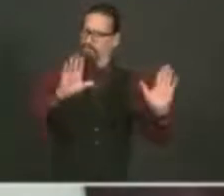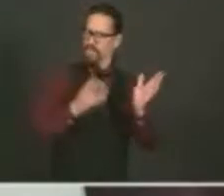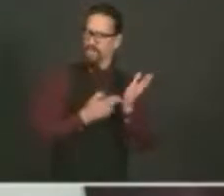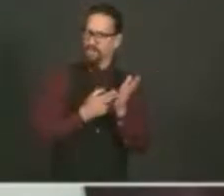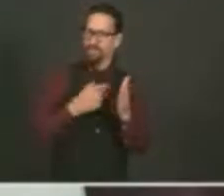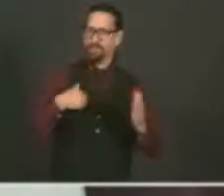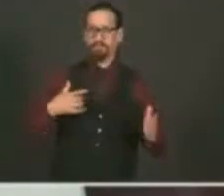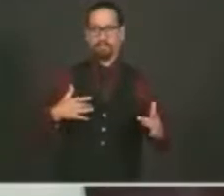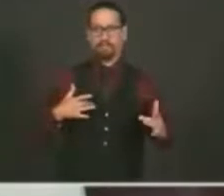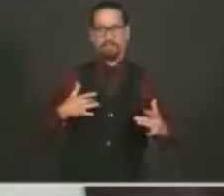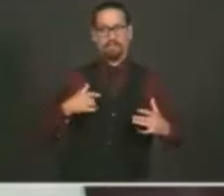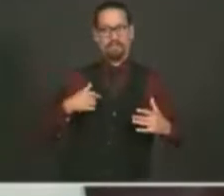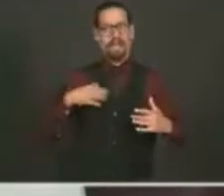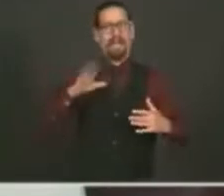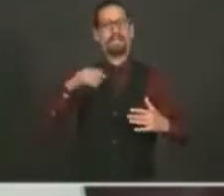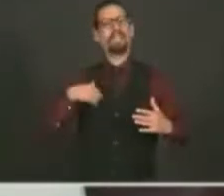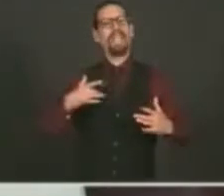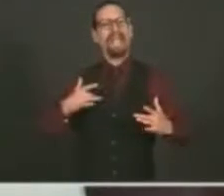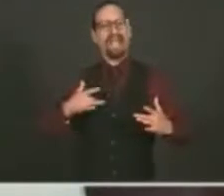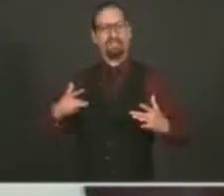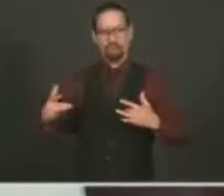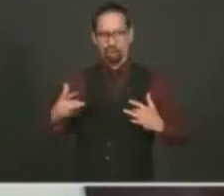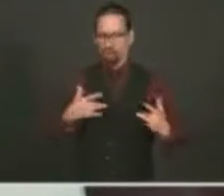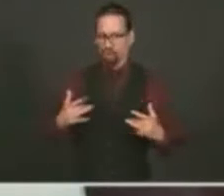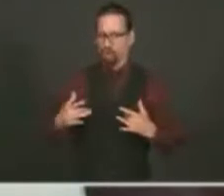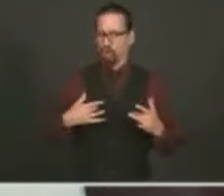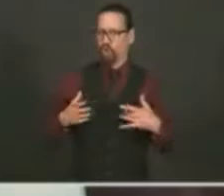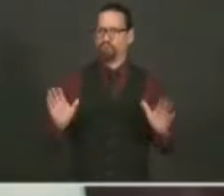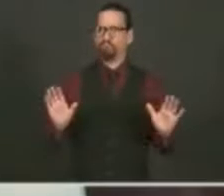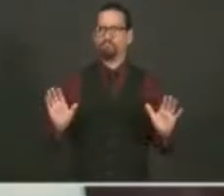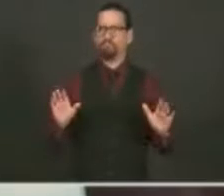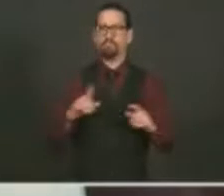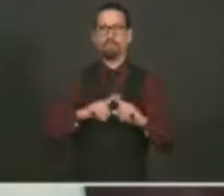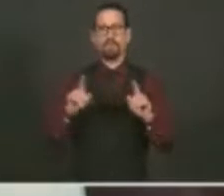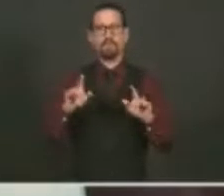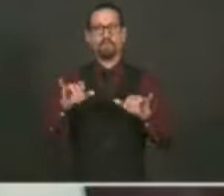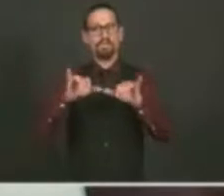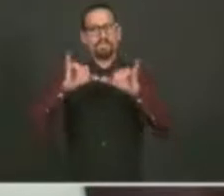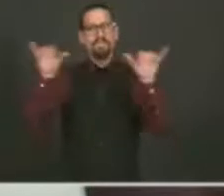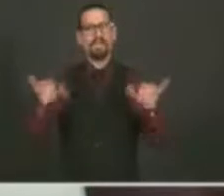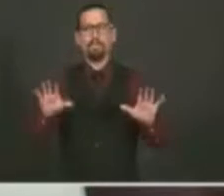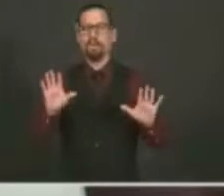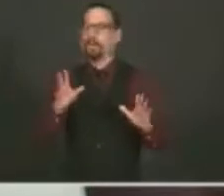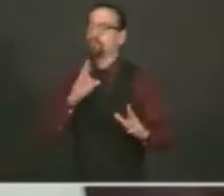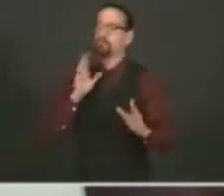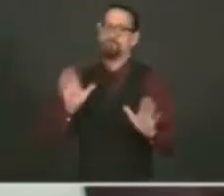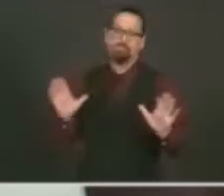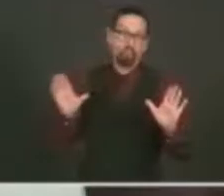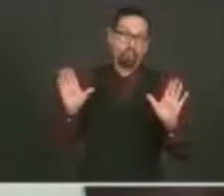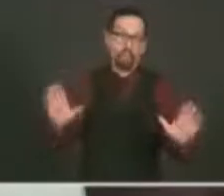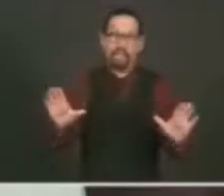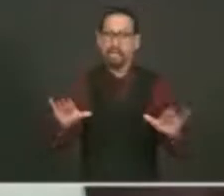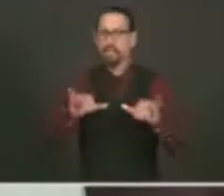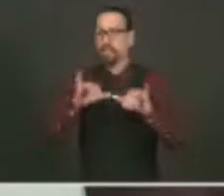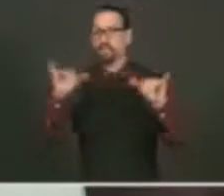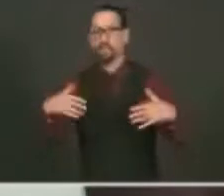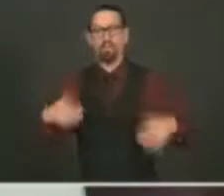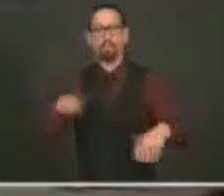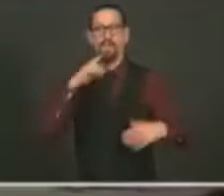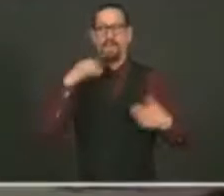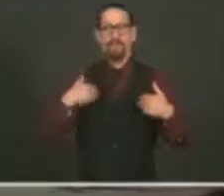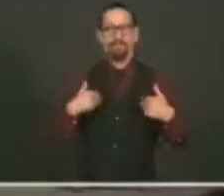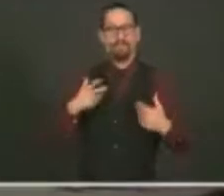concerned about the data, but I feel very good about our systems because we have the data. Like she said, she's done